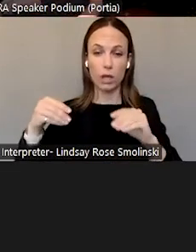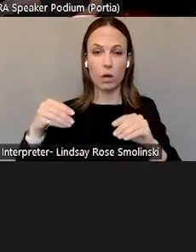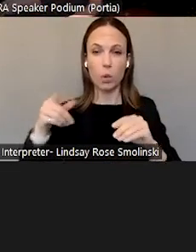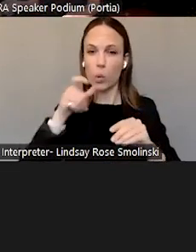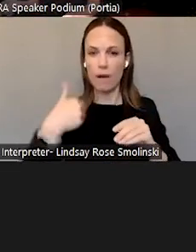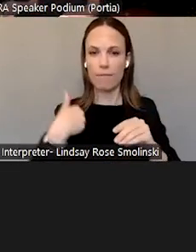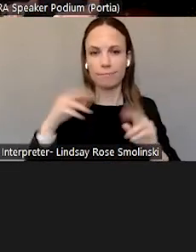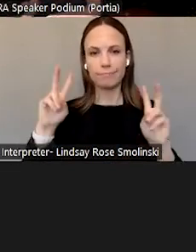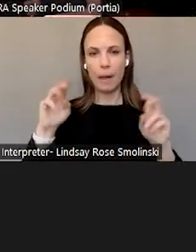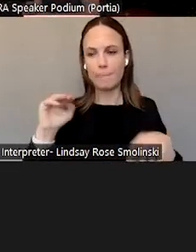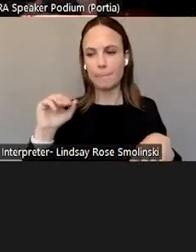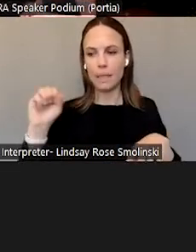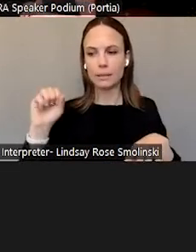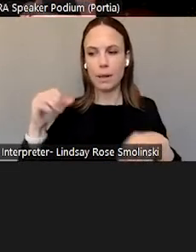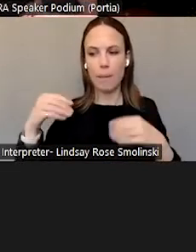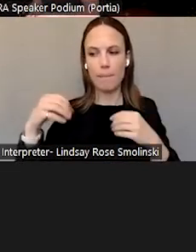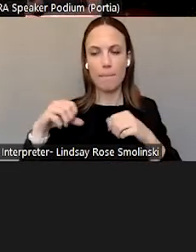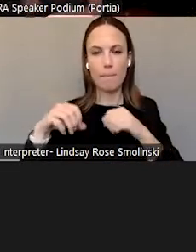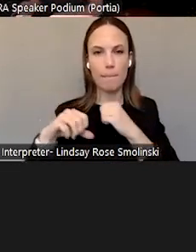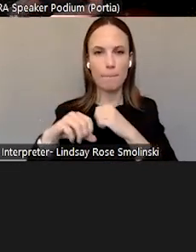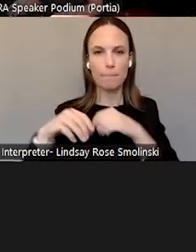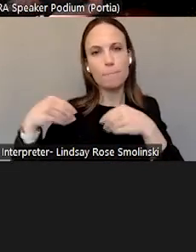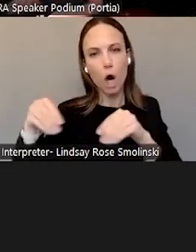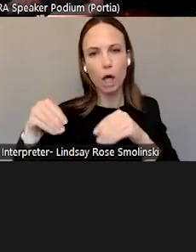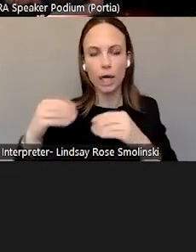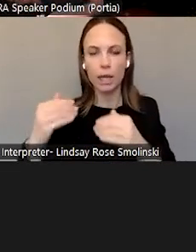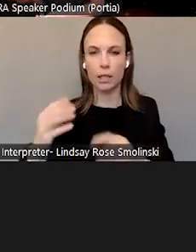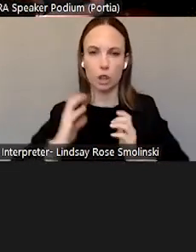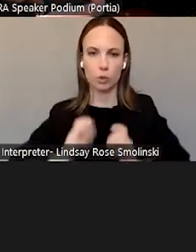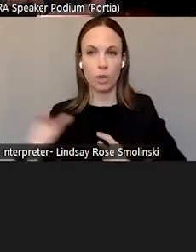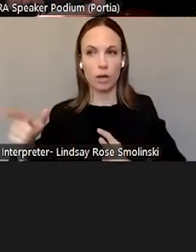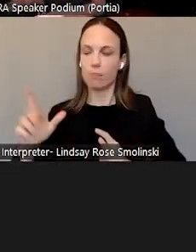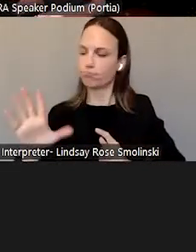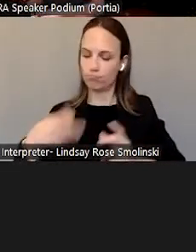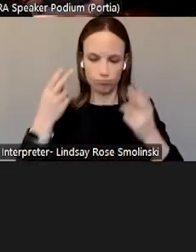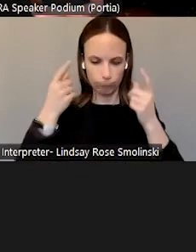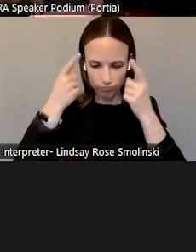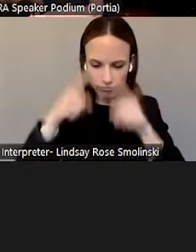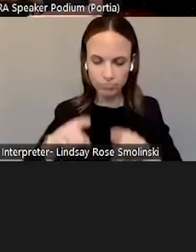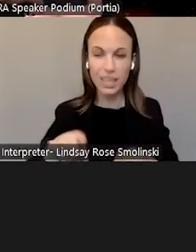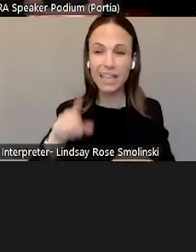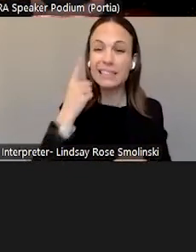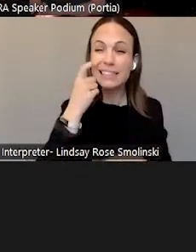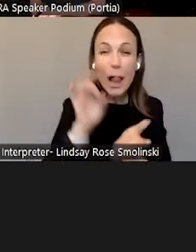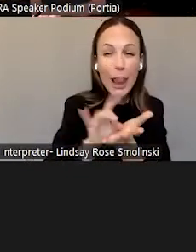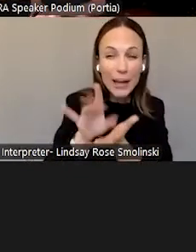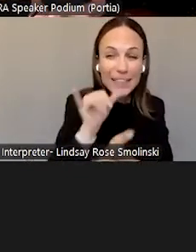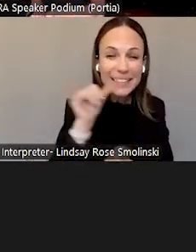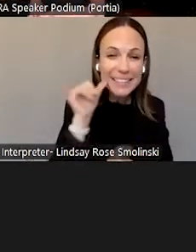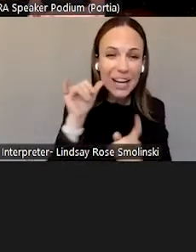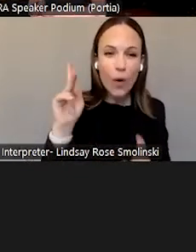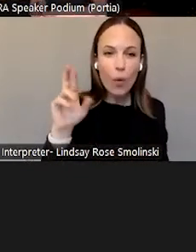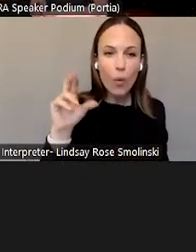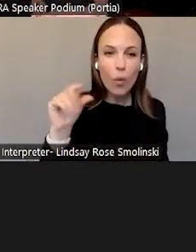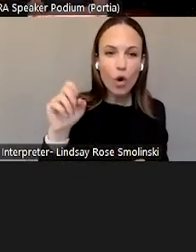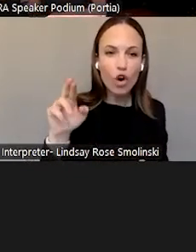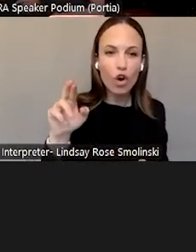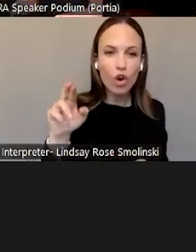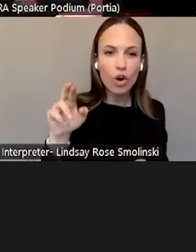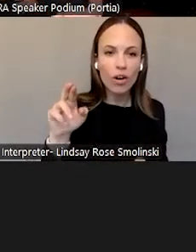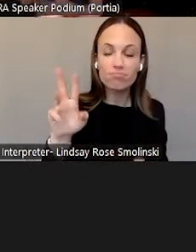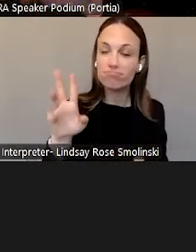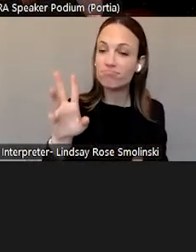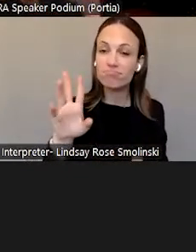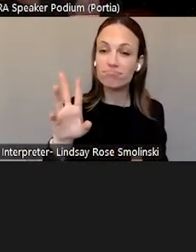mass market consumers are bought in. So this product is actually just launched yesterday at Kroger. They've leaned